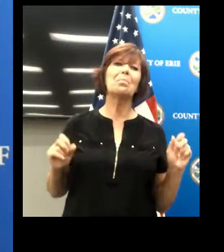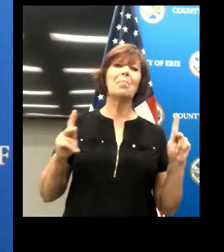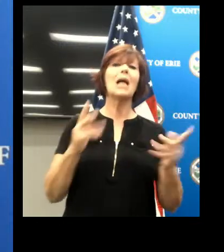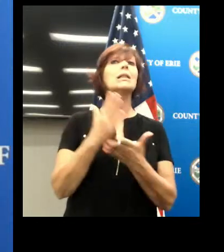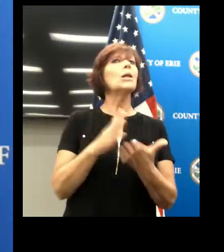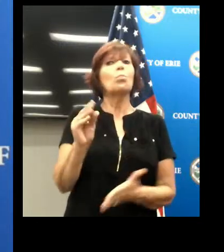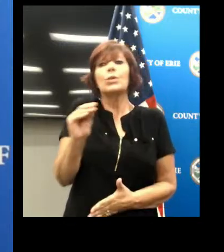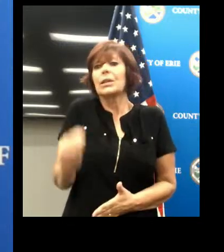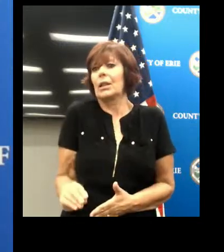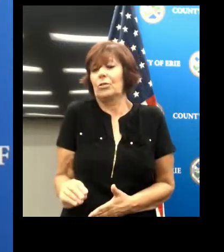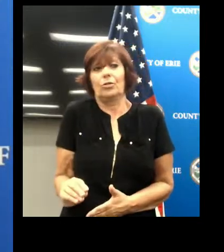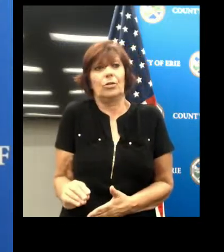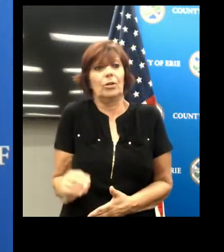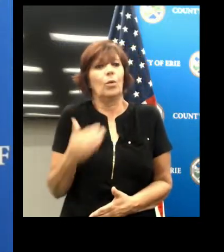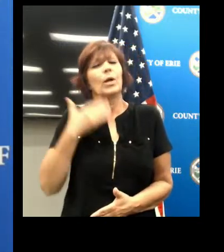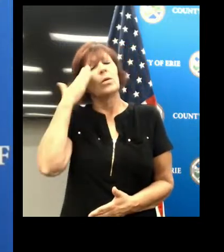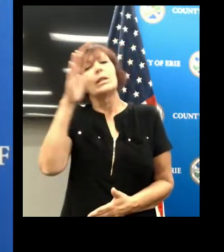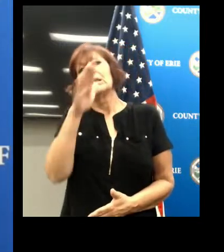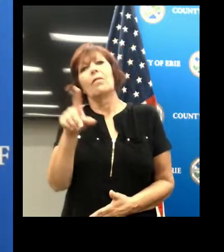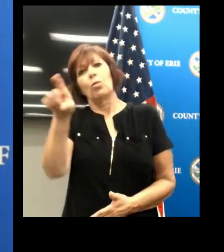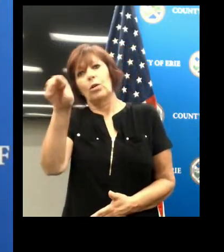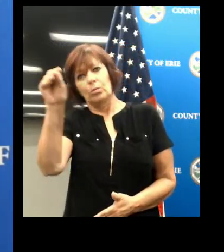percentage. We know it would never be 100%.